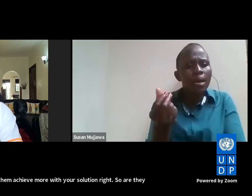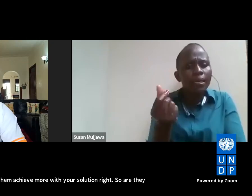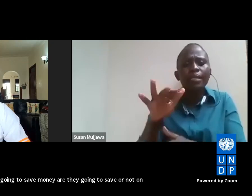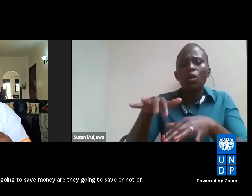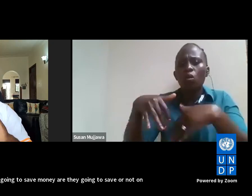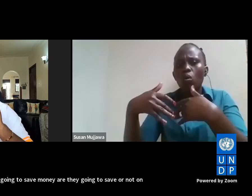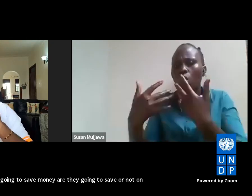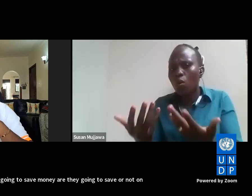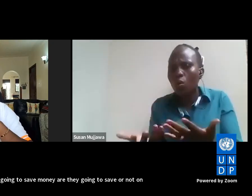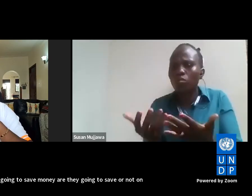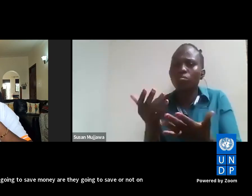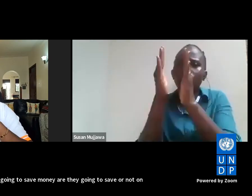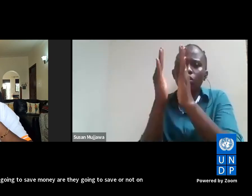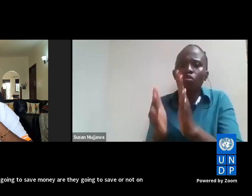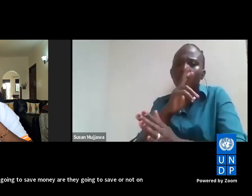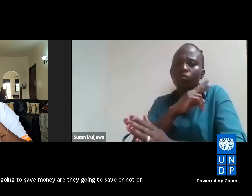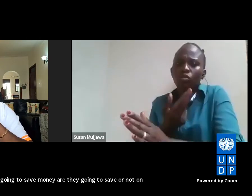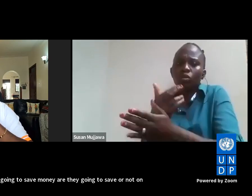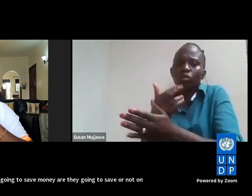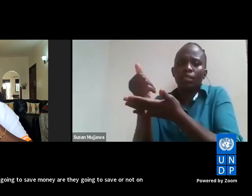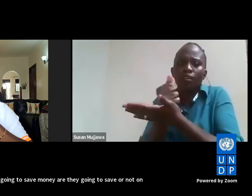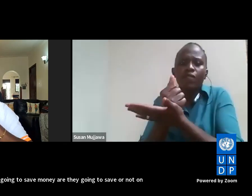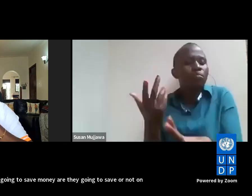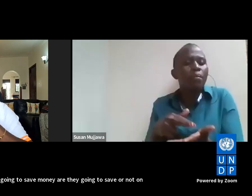So you need to speak to them.